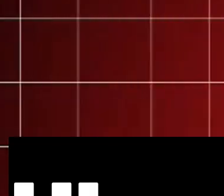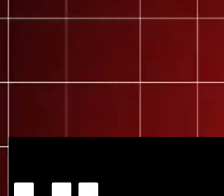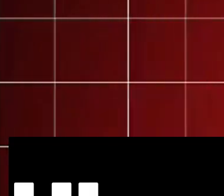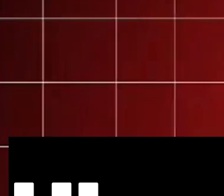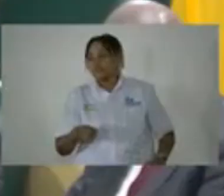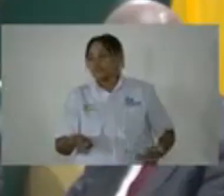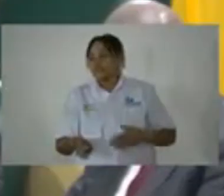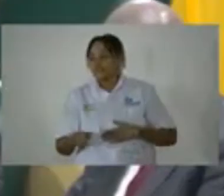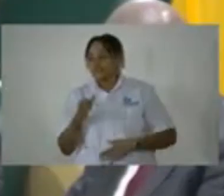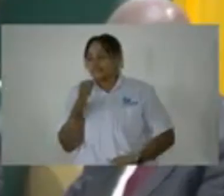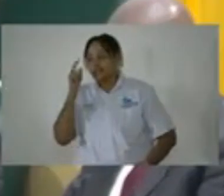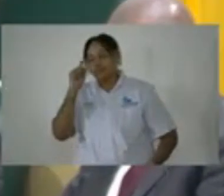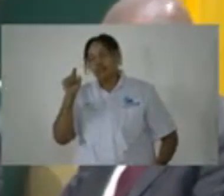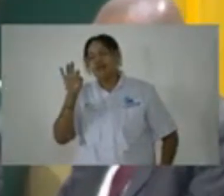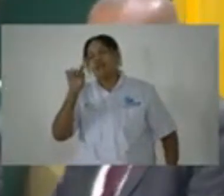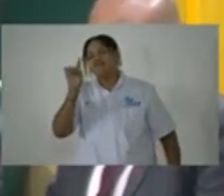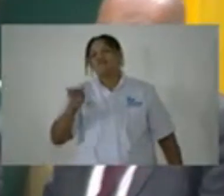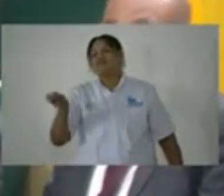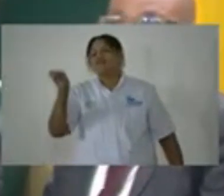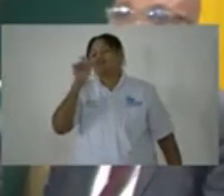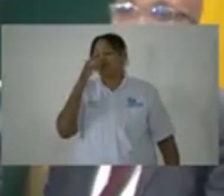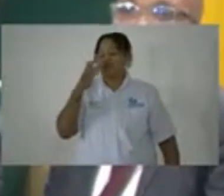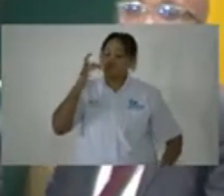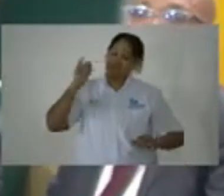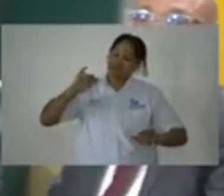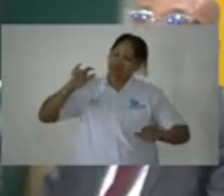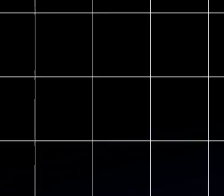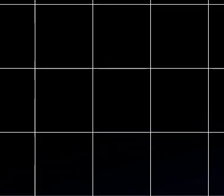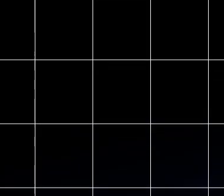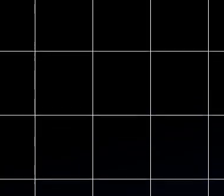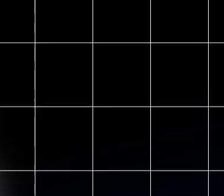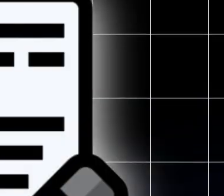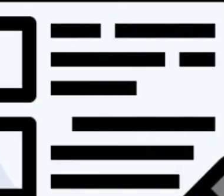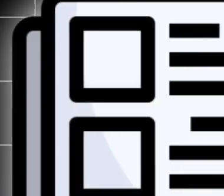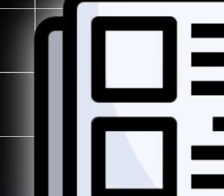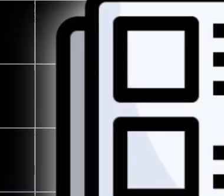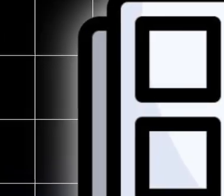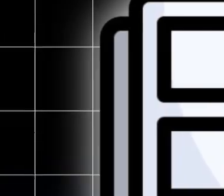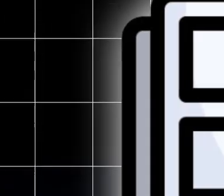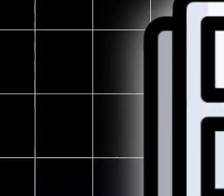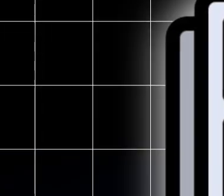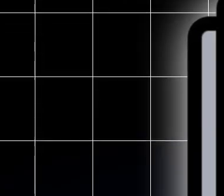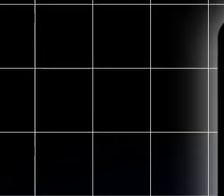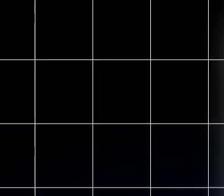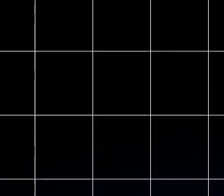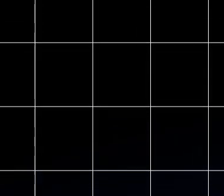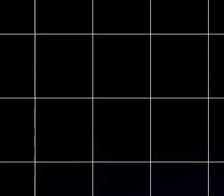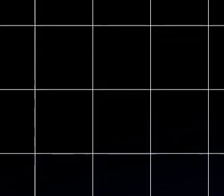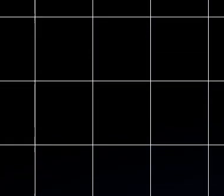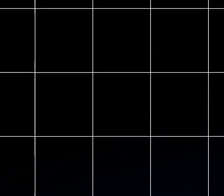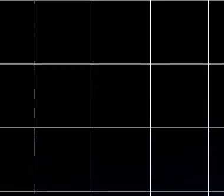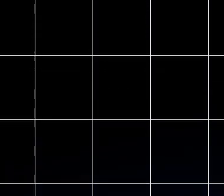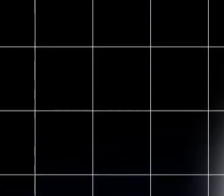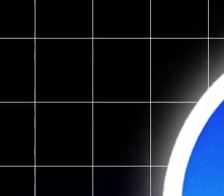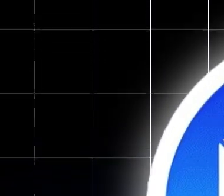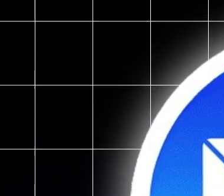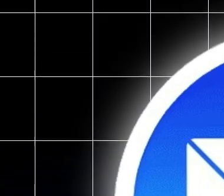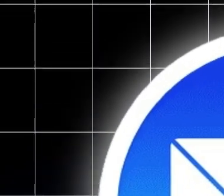you, Fitz. For those who prefer traditional methods, paper-based